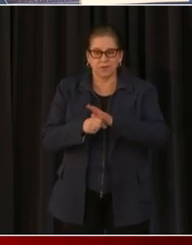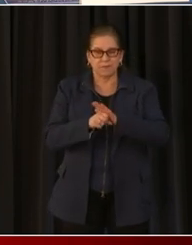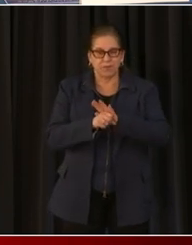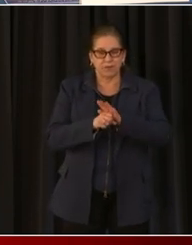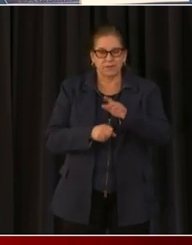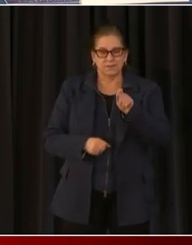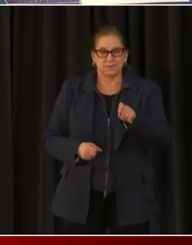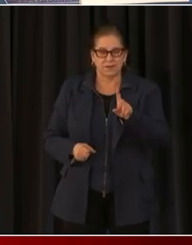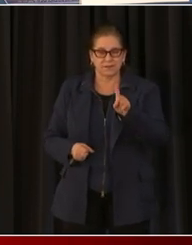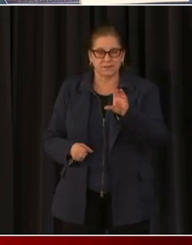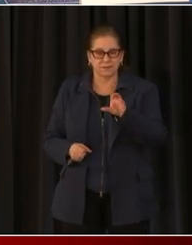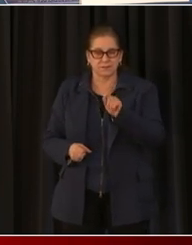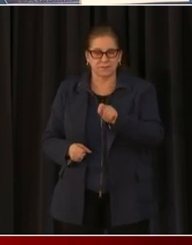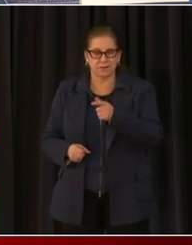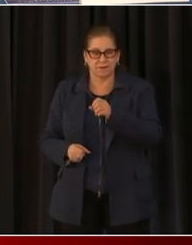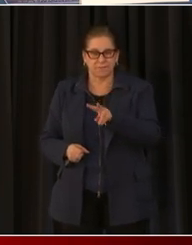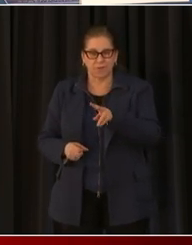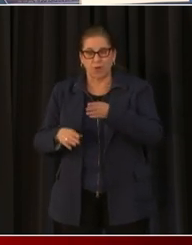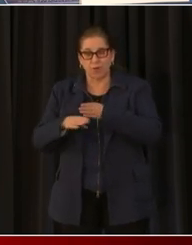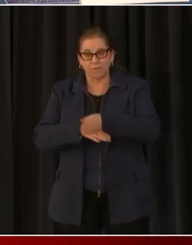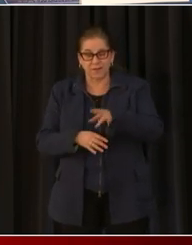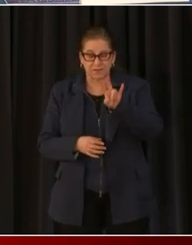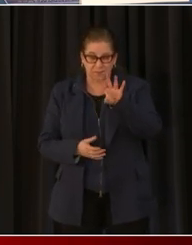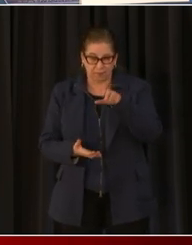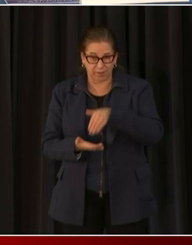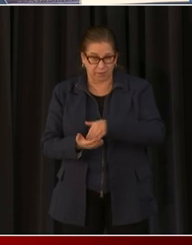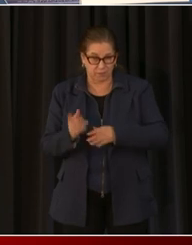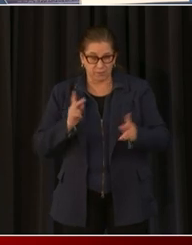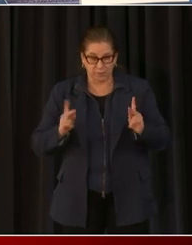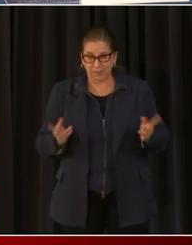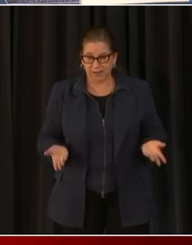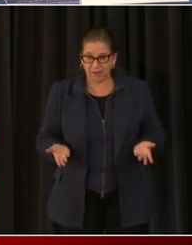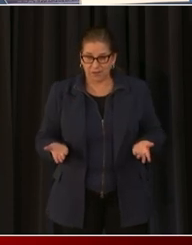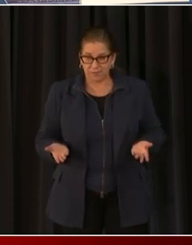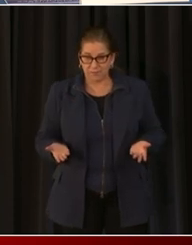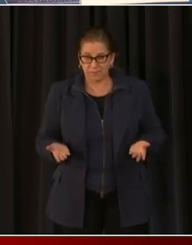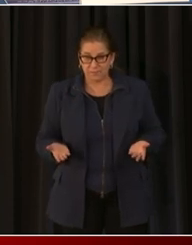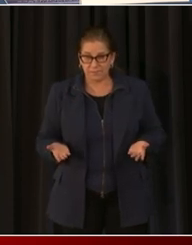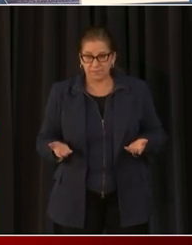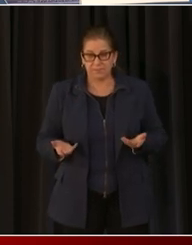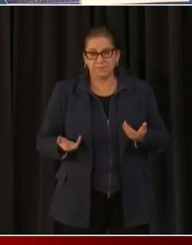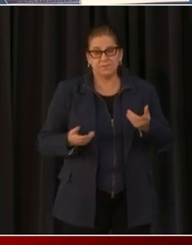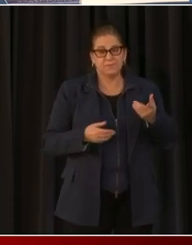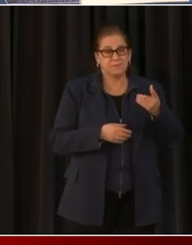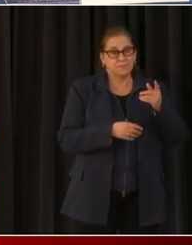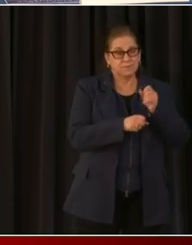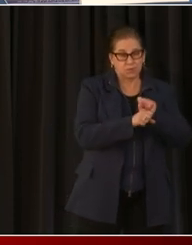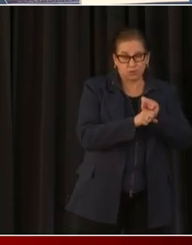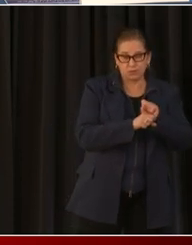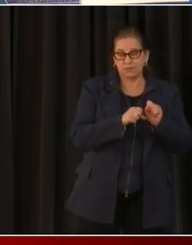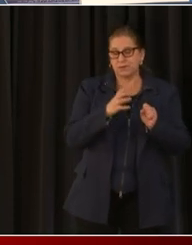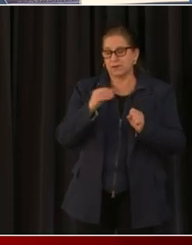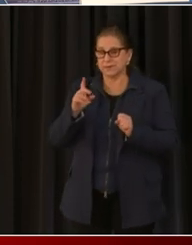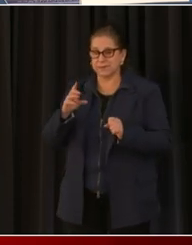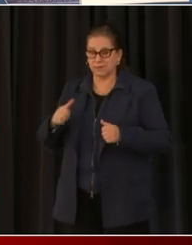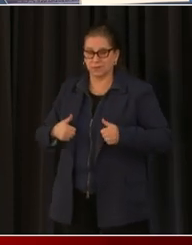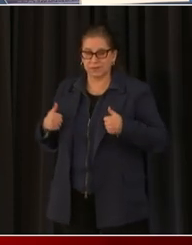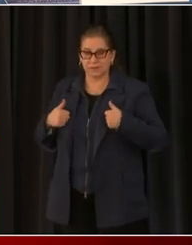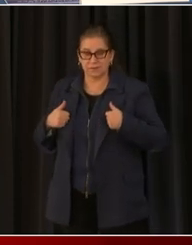vaccinated over 87,000 individuals in the District of Columbia, both workers and DC residents. And though out of